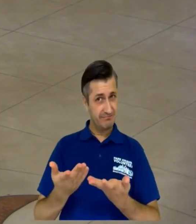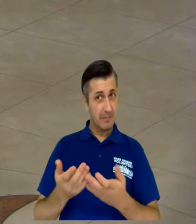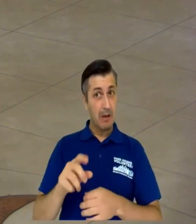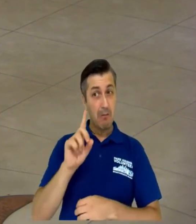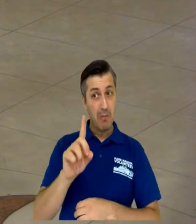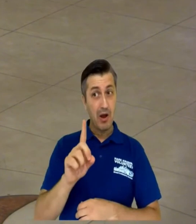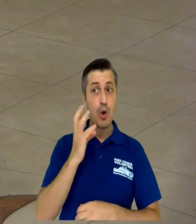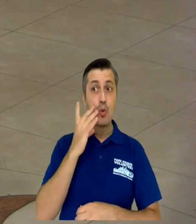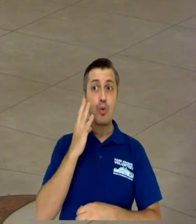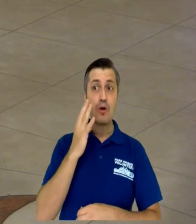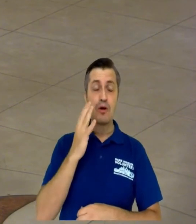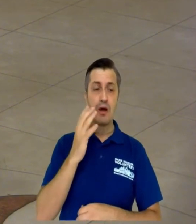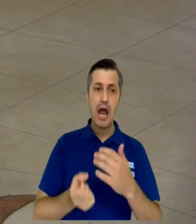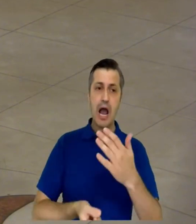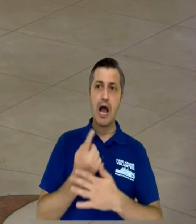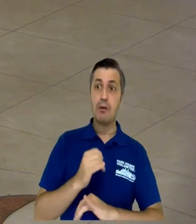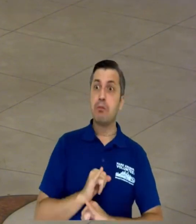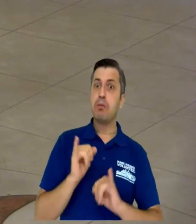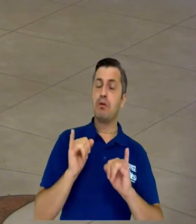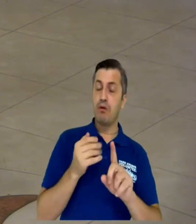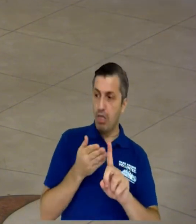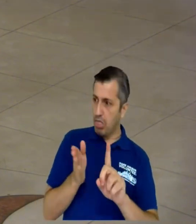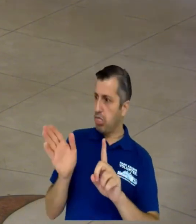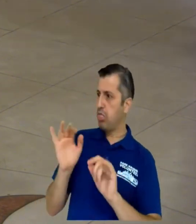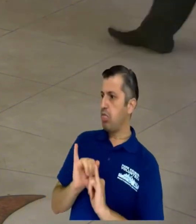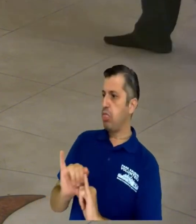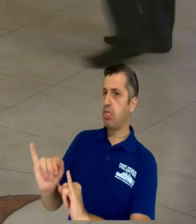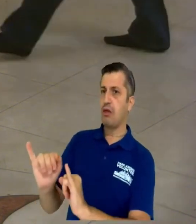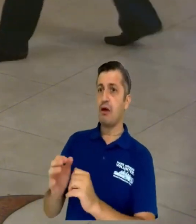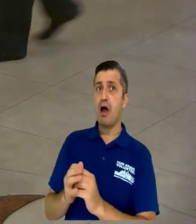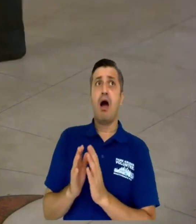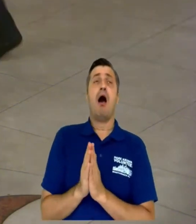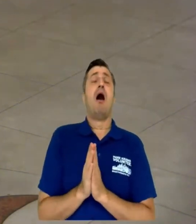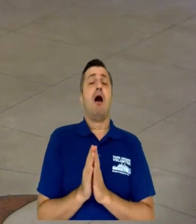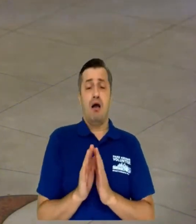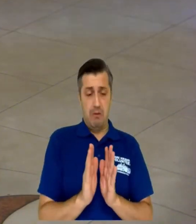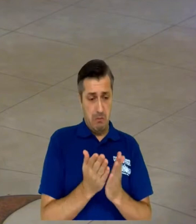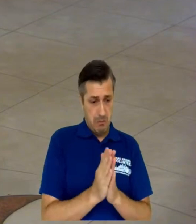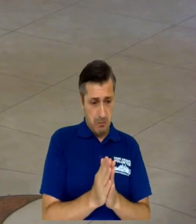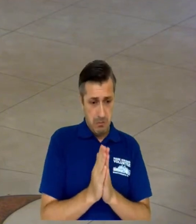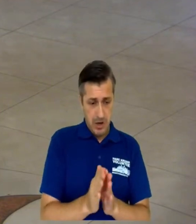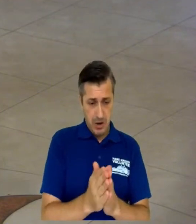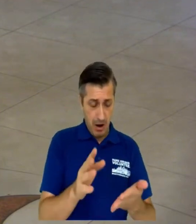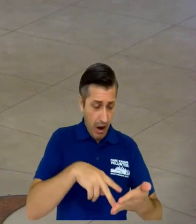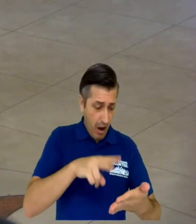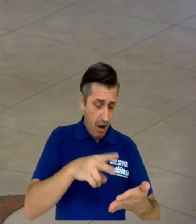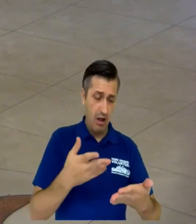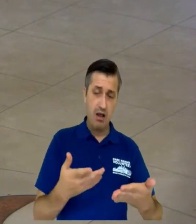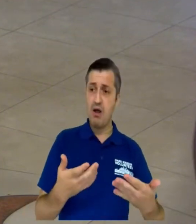wrong, you see that everybody takes out the prayer book and they start chanting or start doing the Hanuman